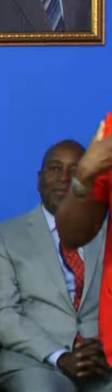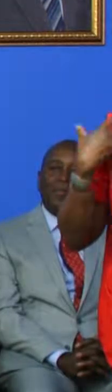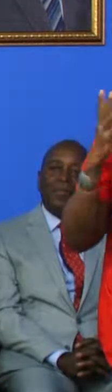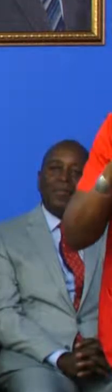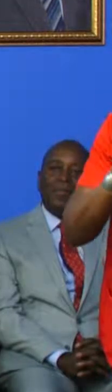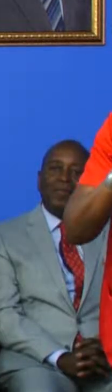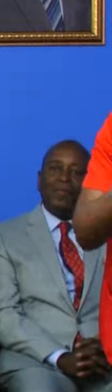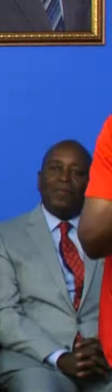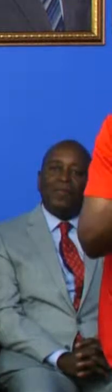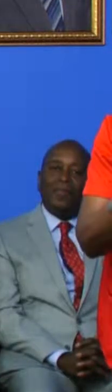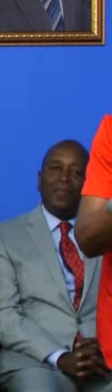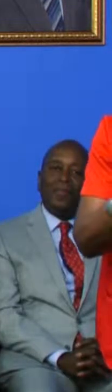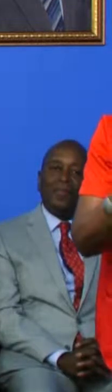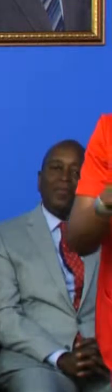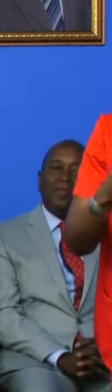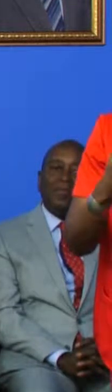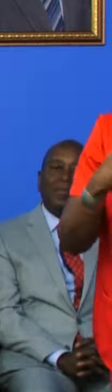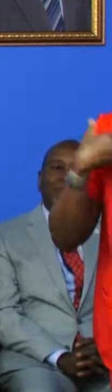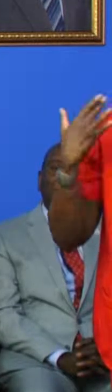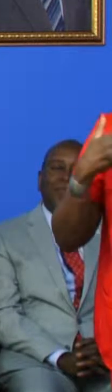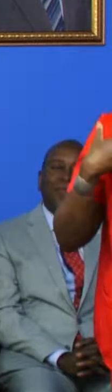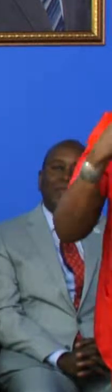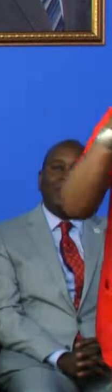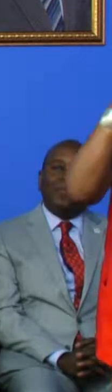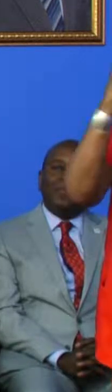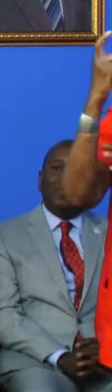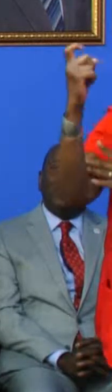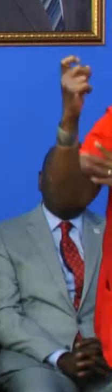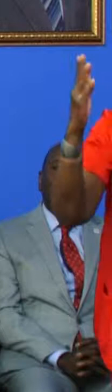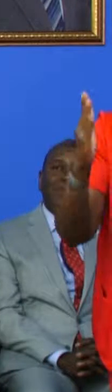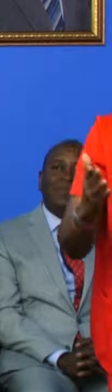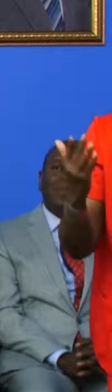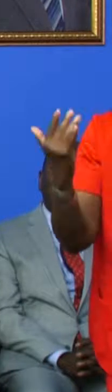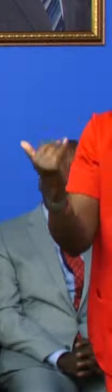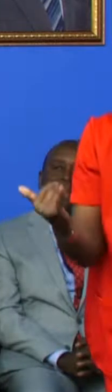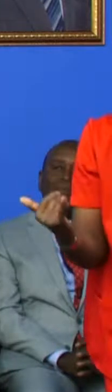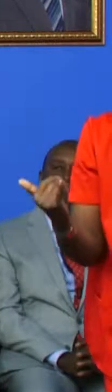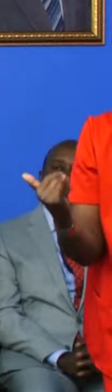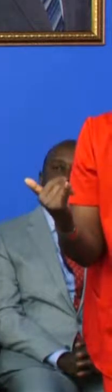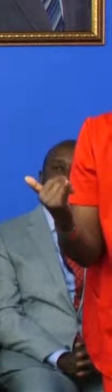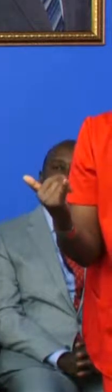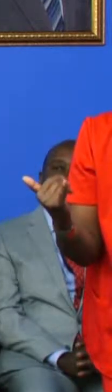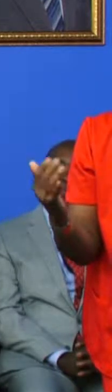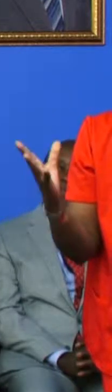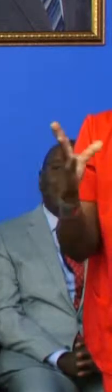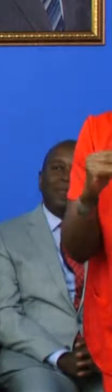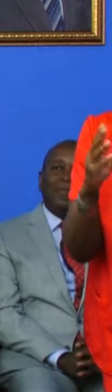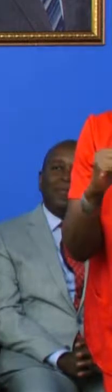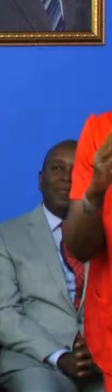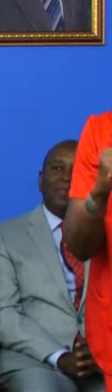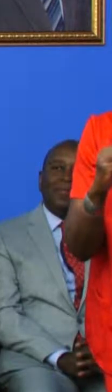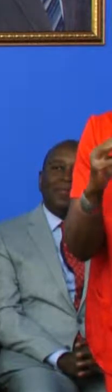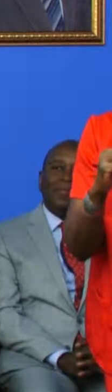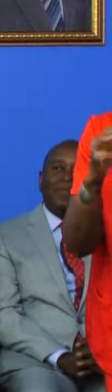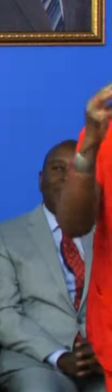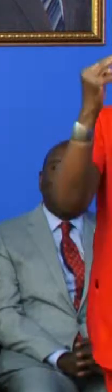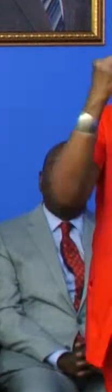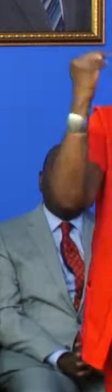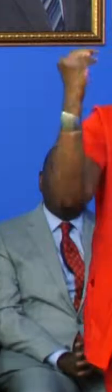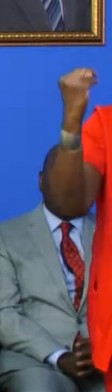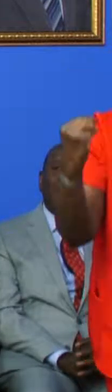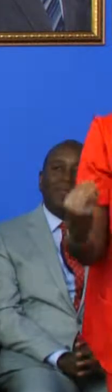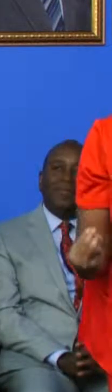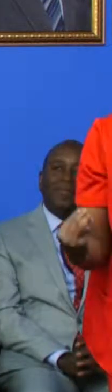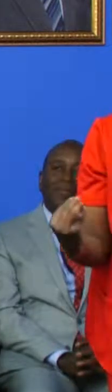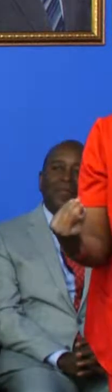of Today, Leaders of Tomorrow. Meet every Monday at the House of Justice from 7 p.m. to 8:30 p.m.